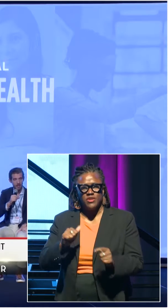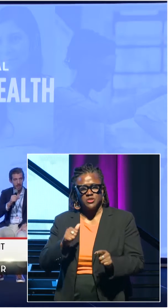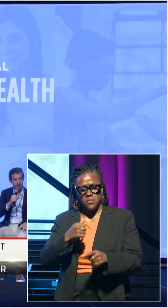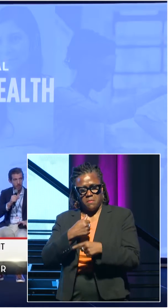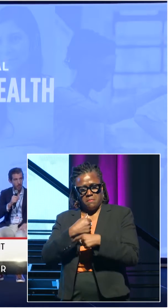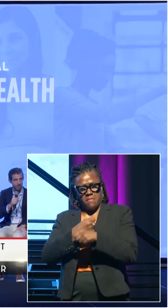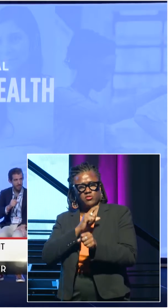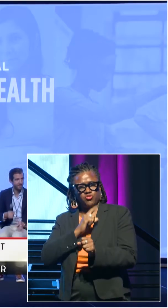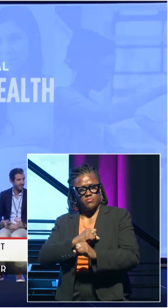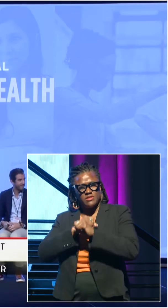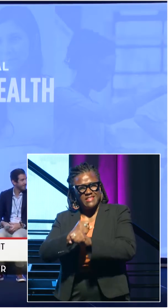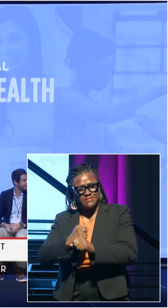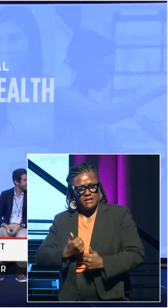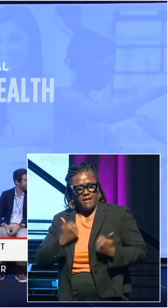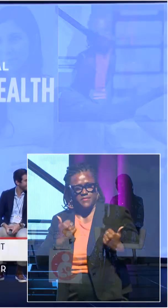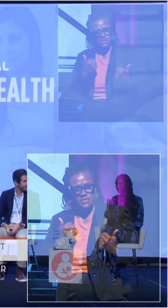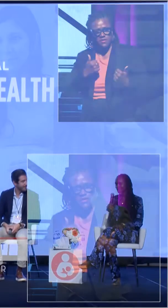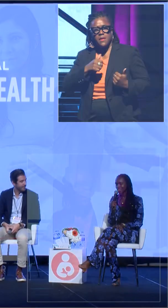today and to share more.